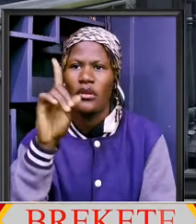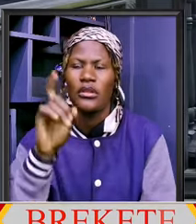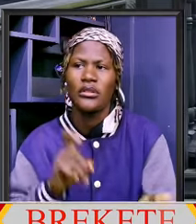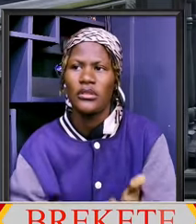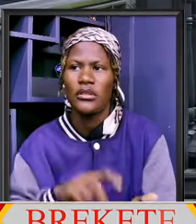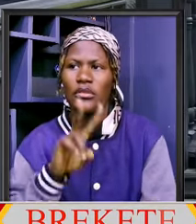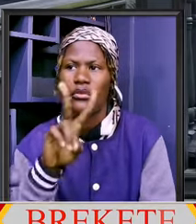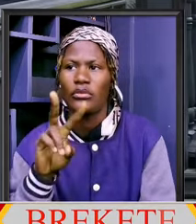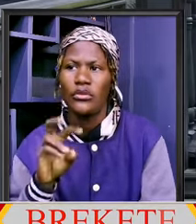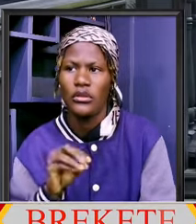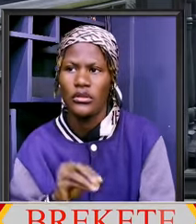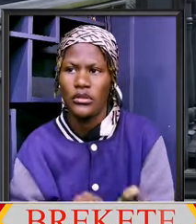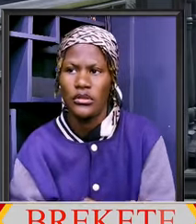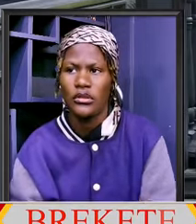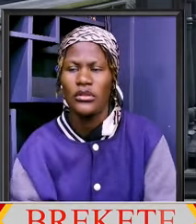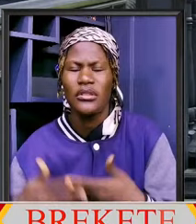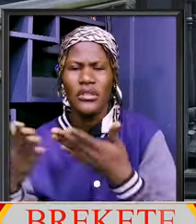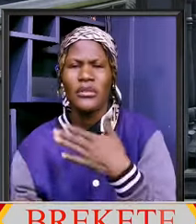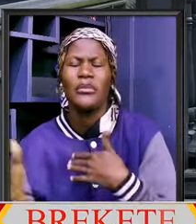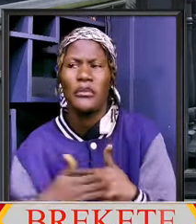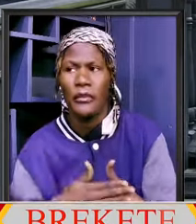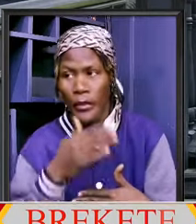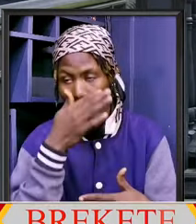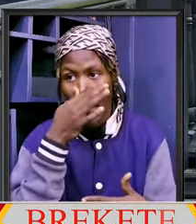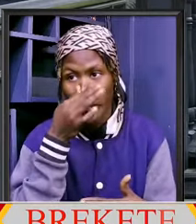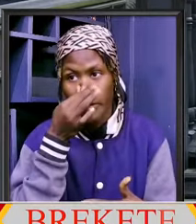money. She carry me back.